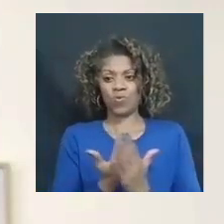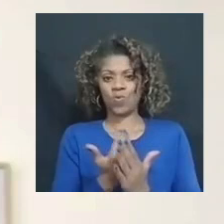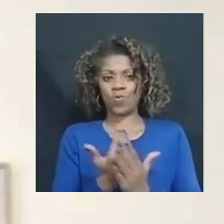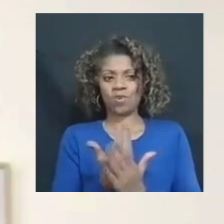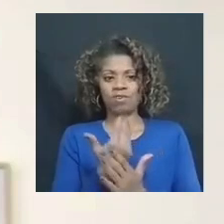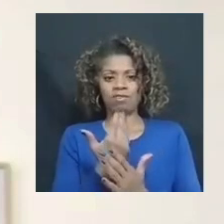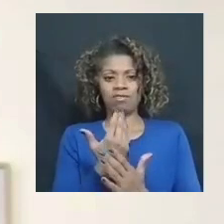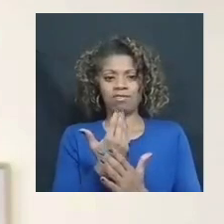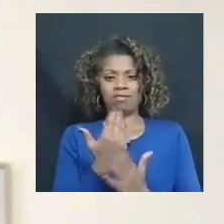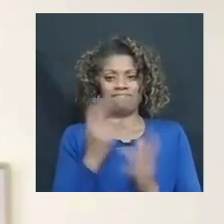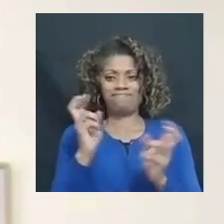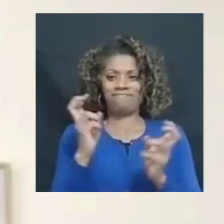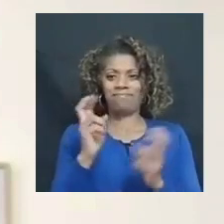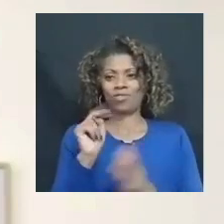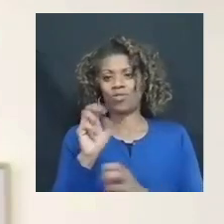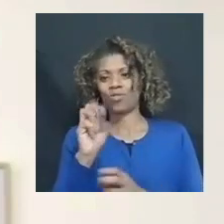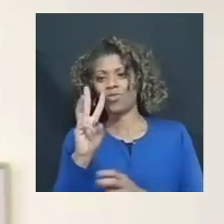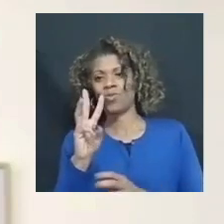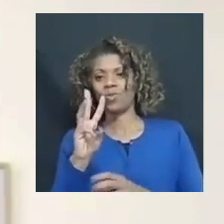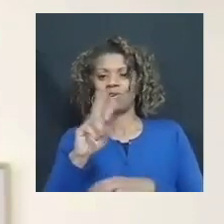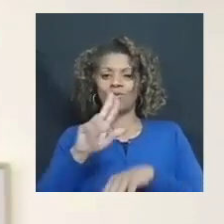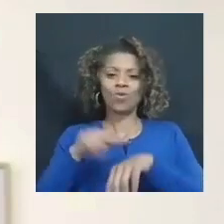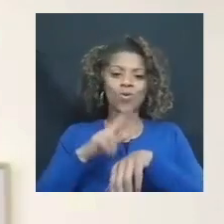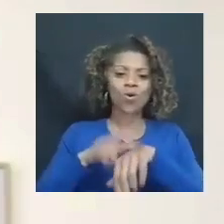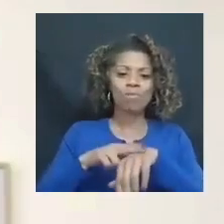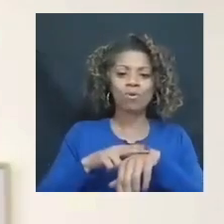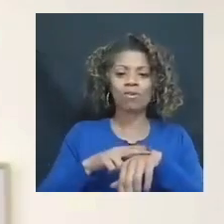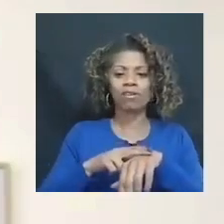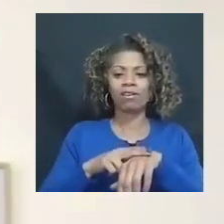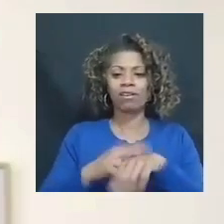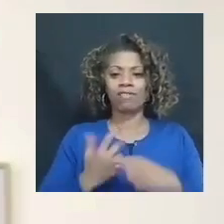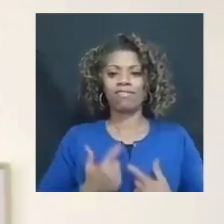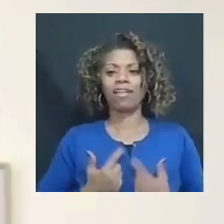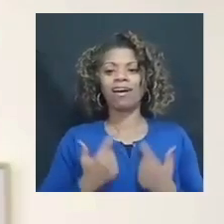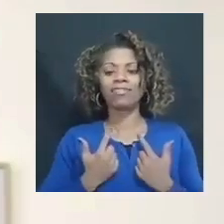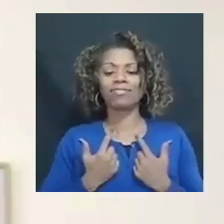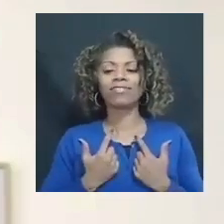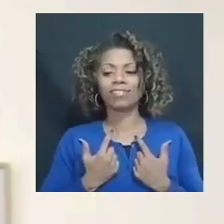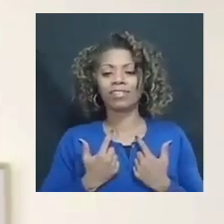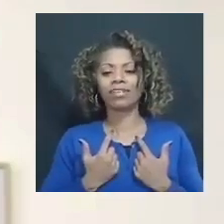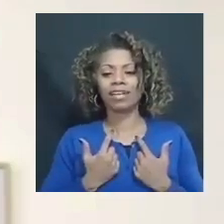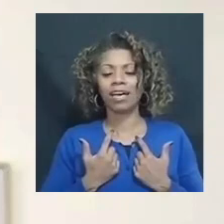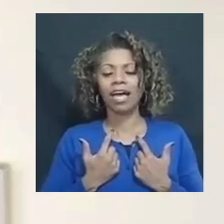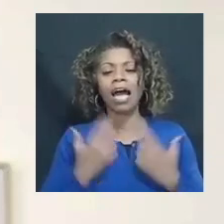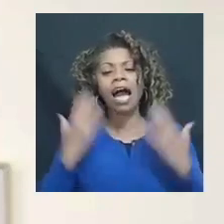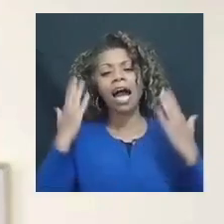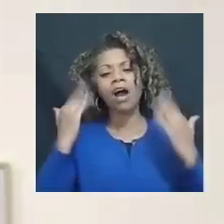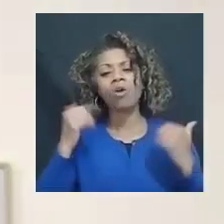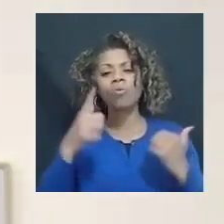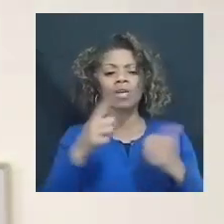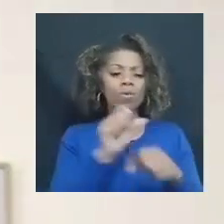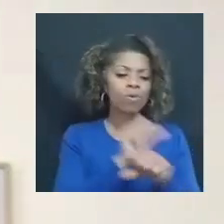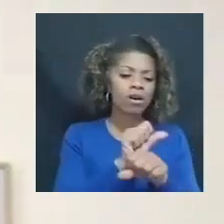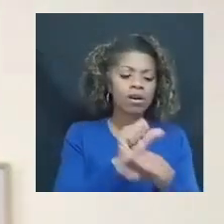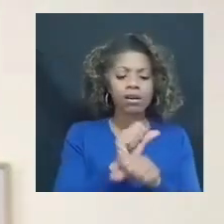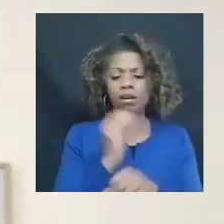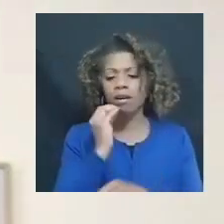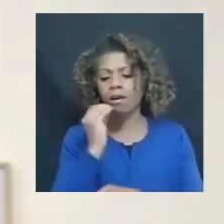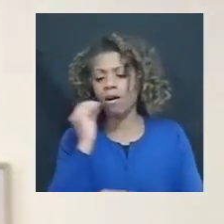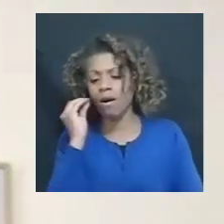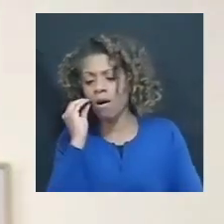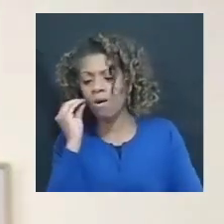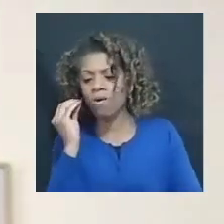call life together, I hope that each of you find time to write your own manifesto, reflect on what we fight for in our work and